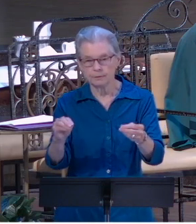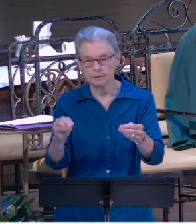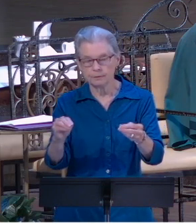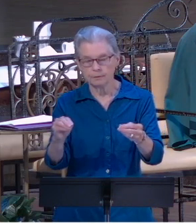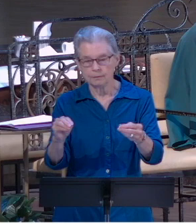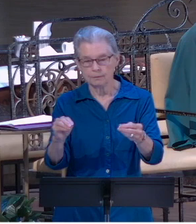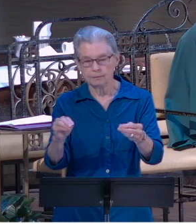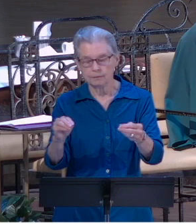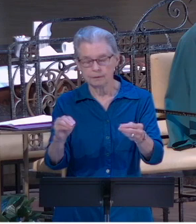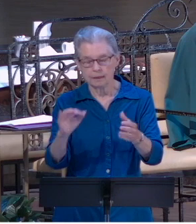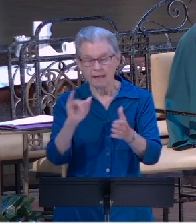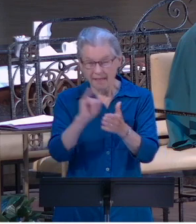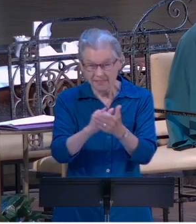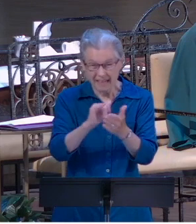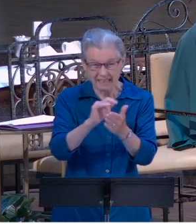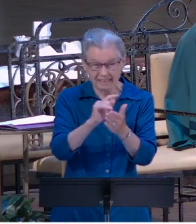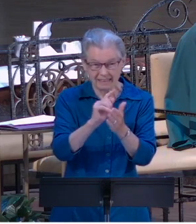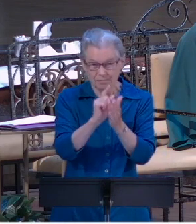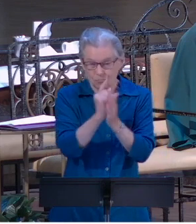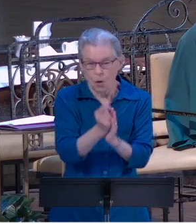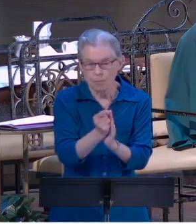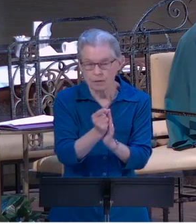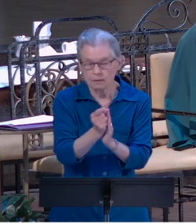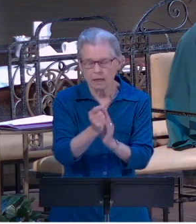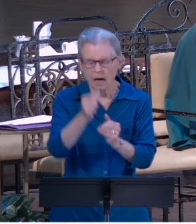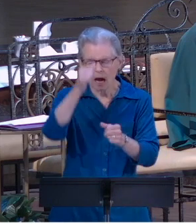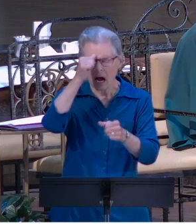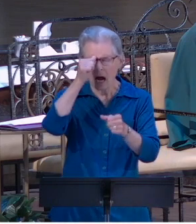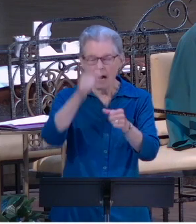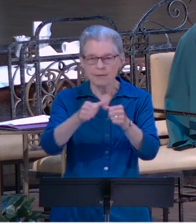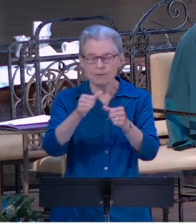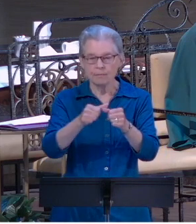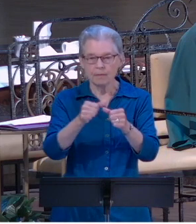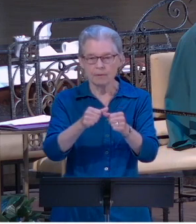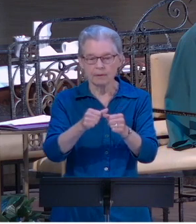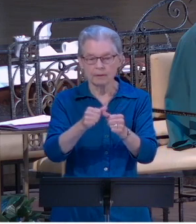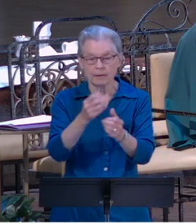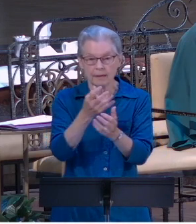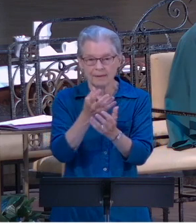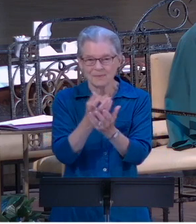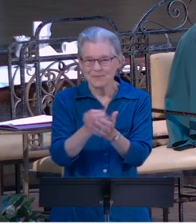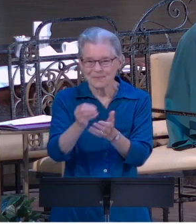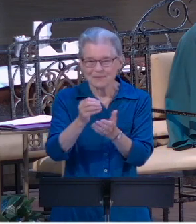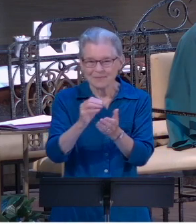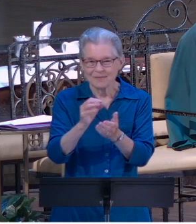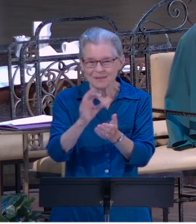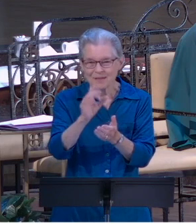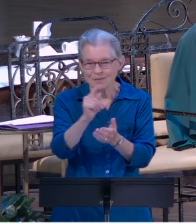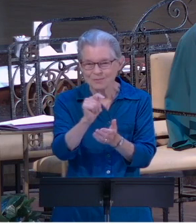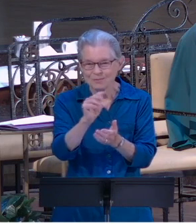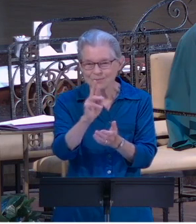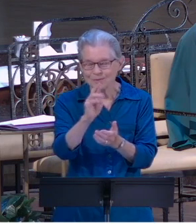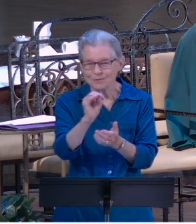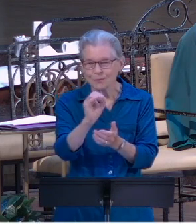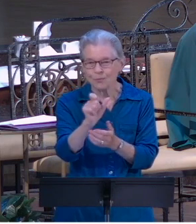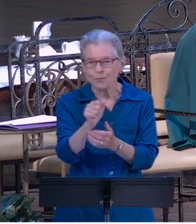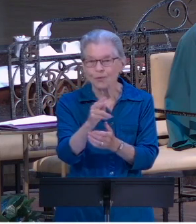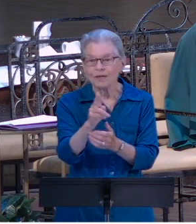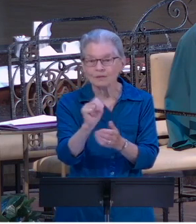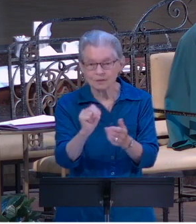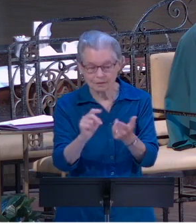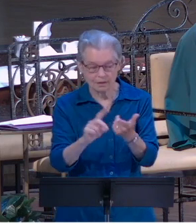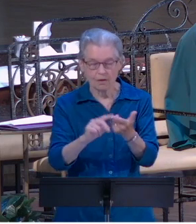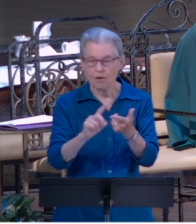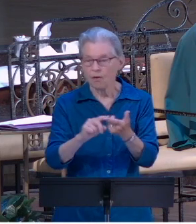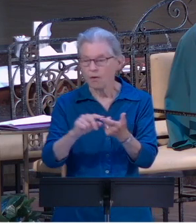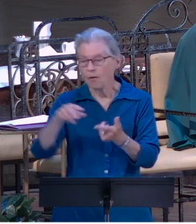In those moments, I beheld the treasure in the field, glimpsed the pearl